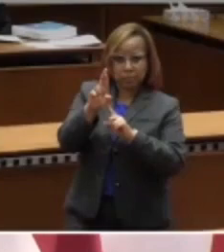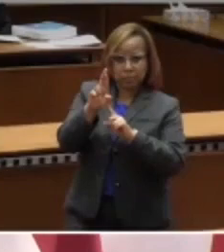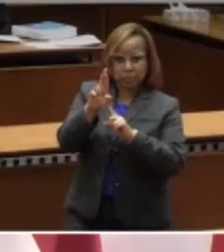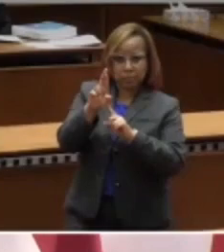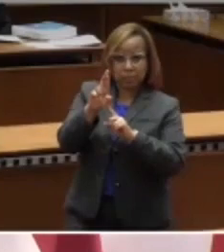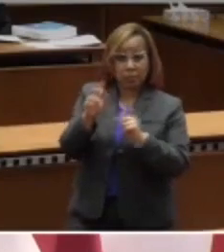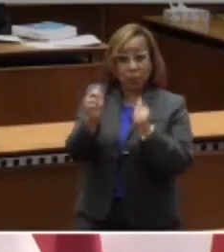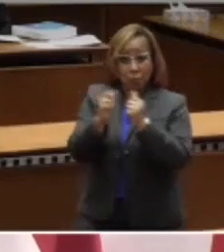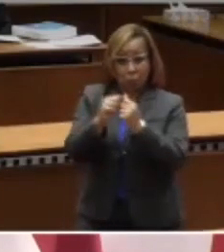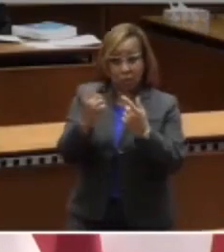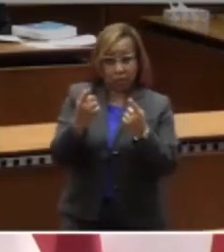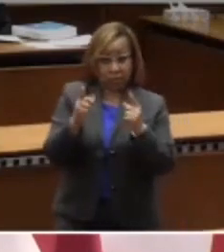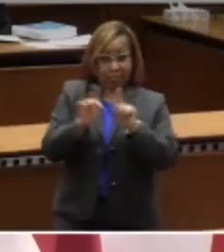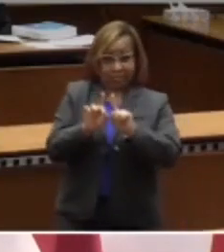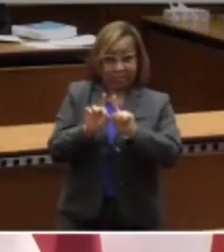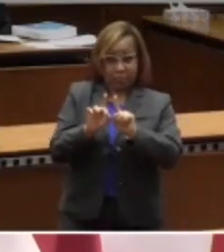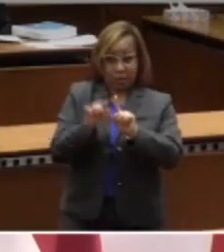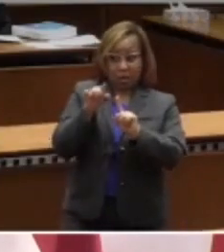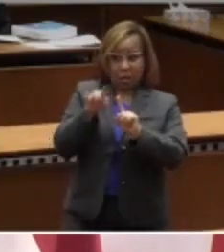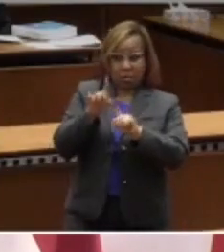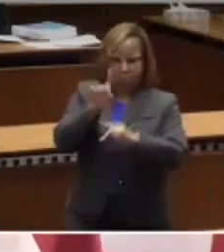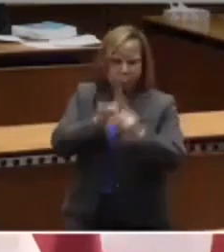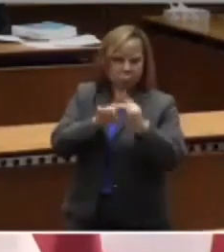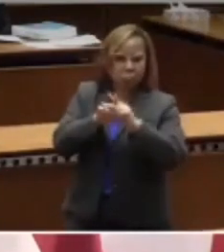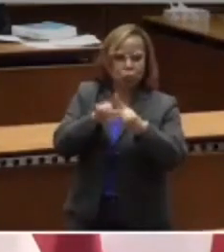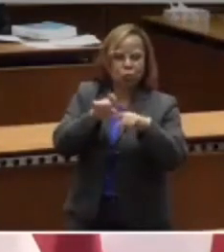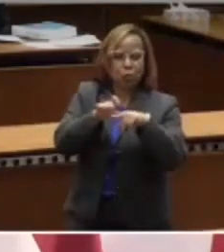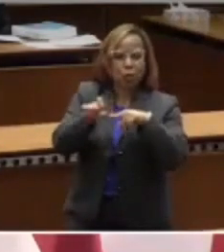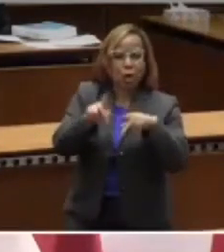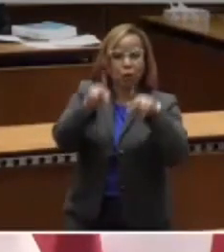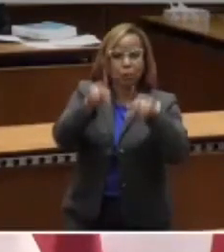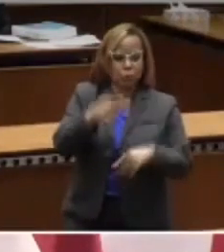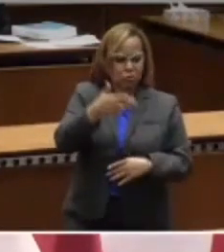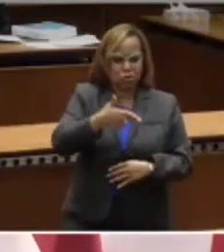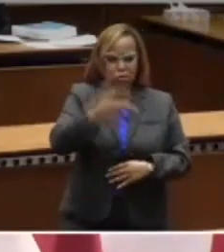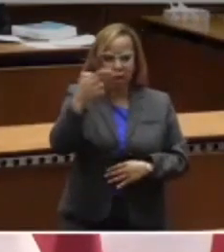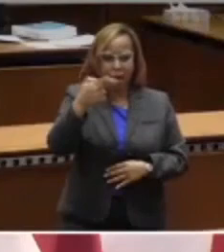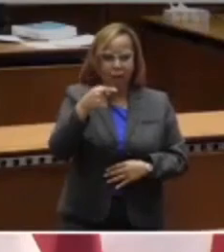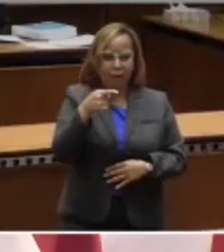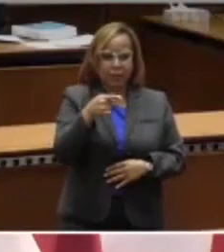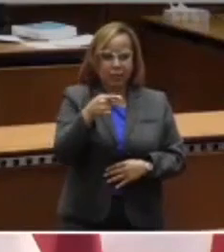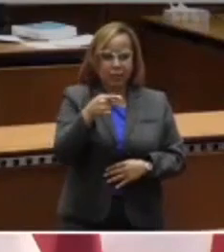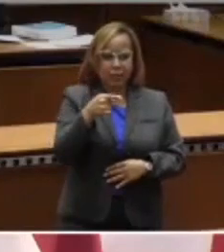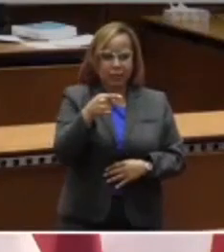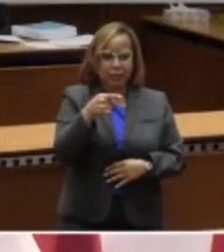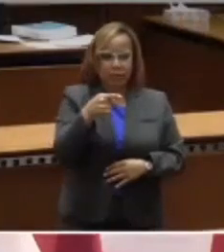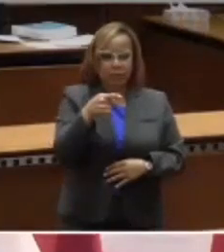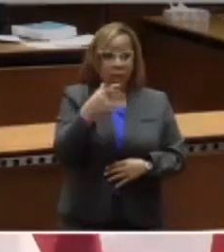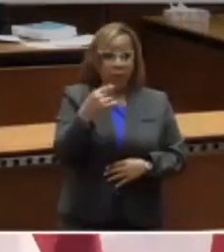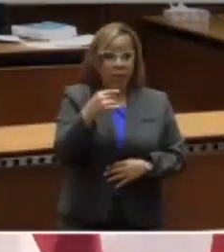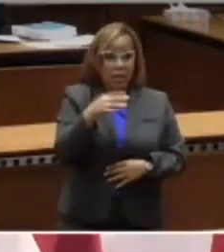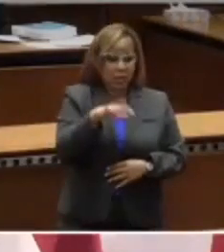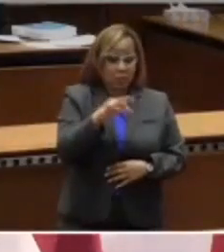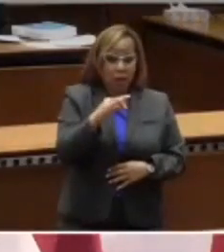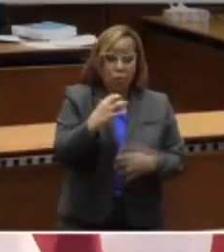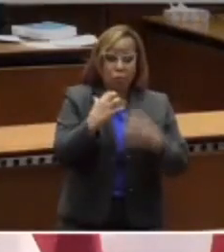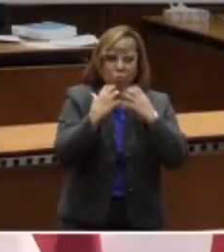who with his partner responded to a call of a person shot and found a